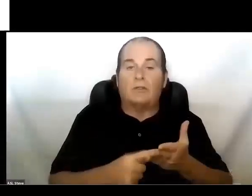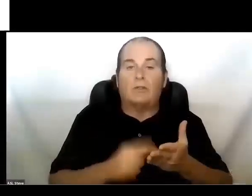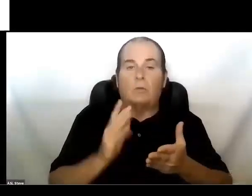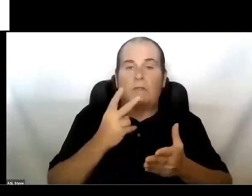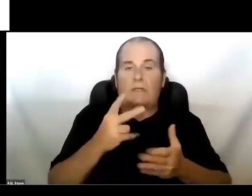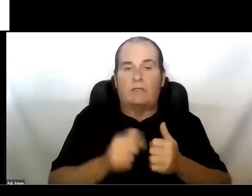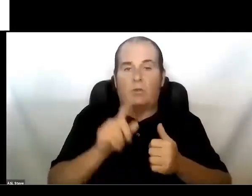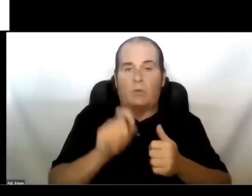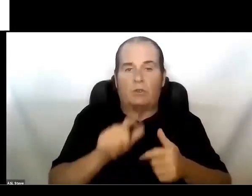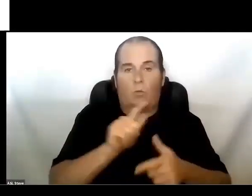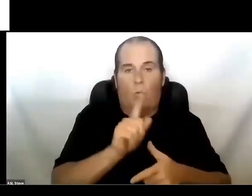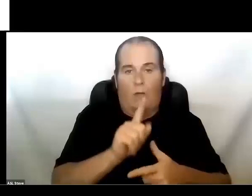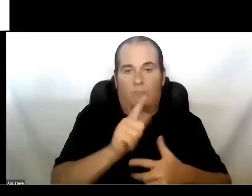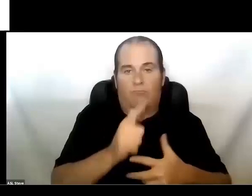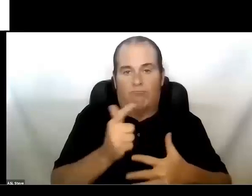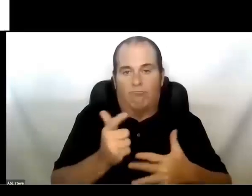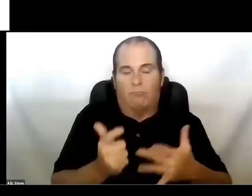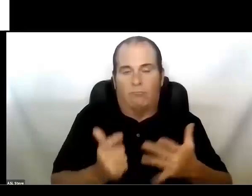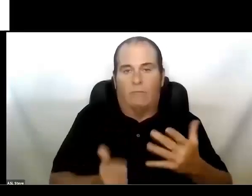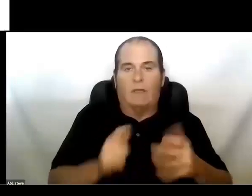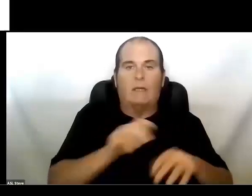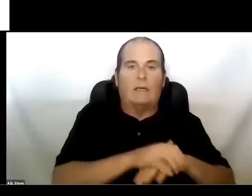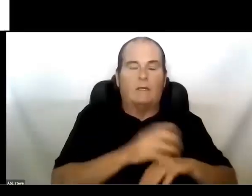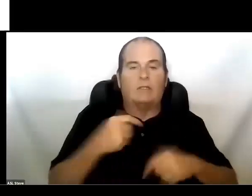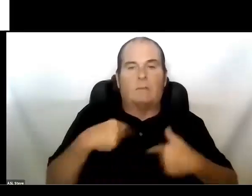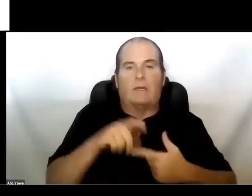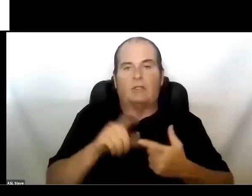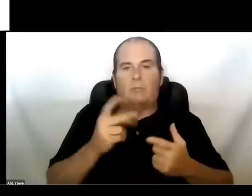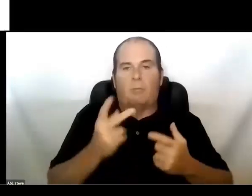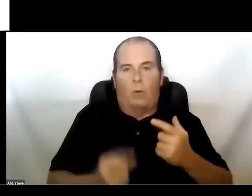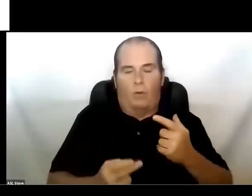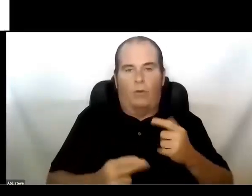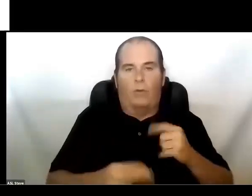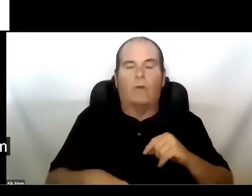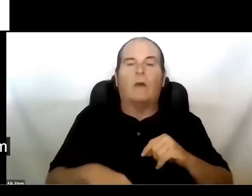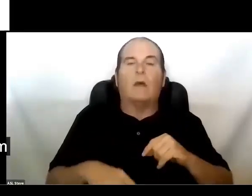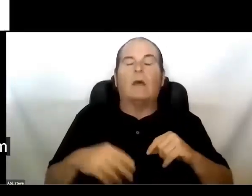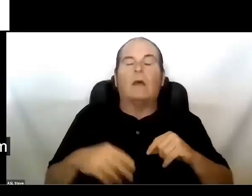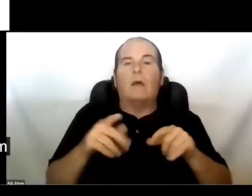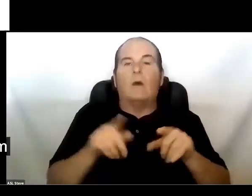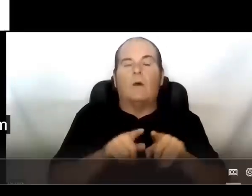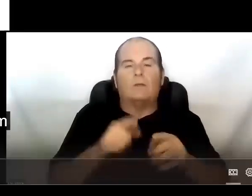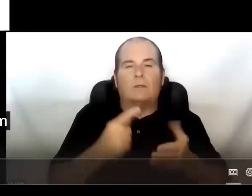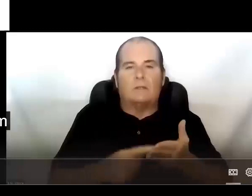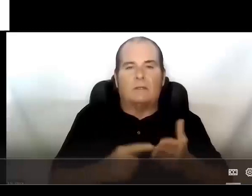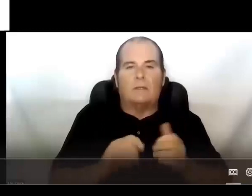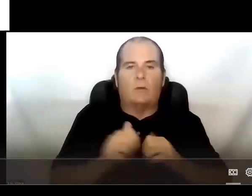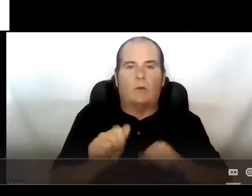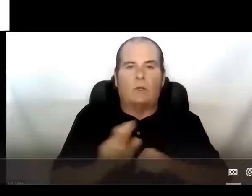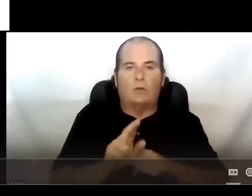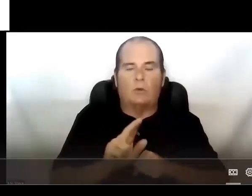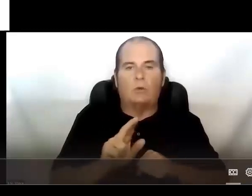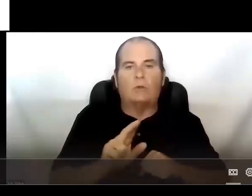question one at a time on your screen in both English and Spanish. Let's also go over how you can use Zoom to